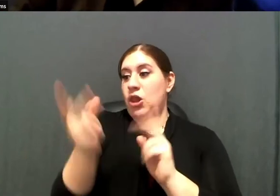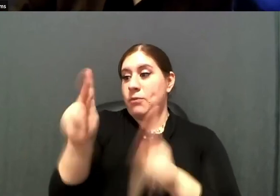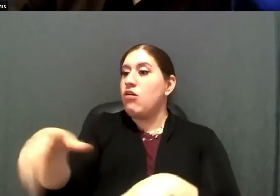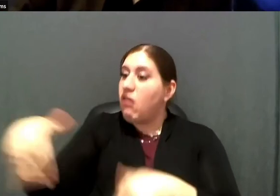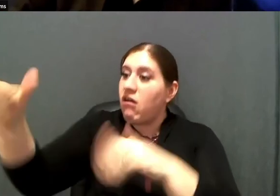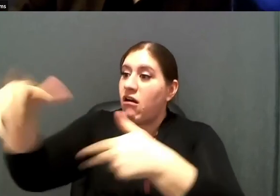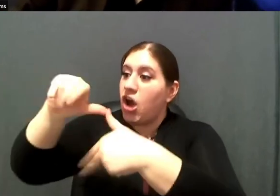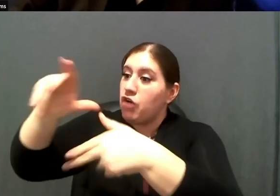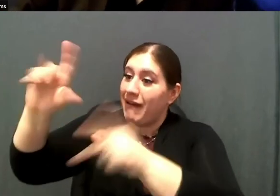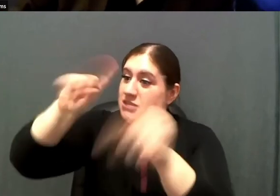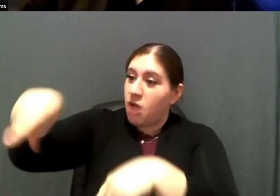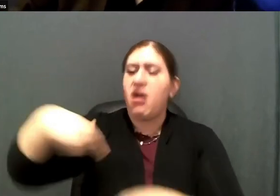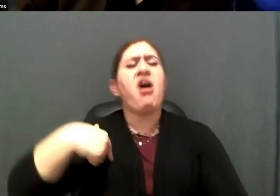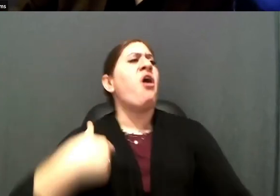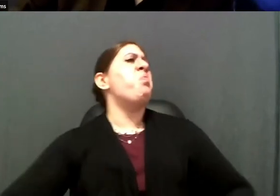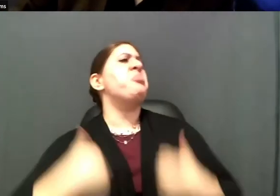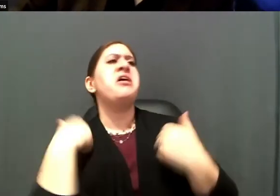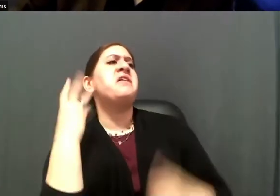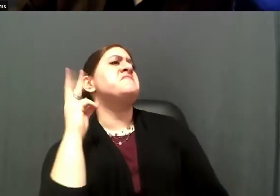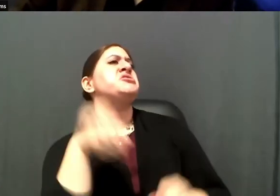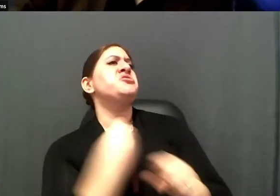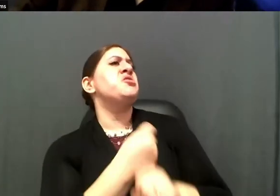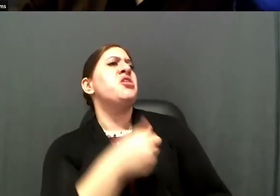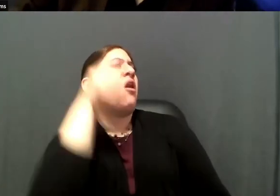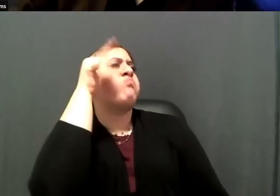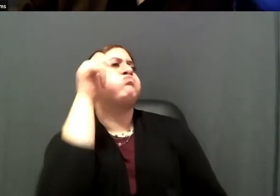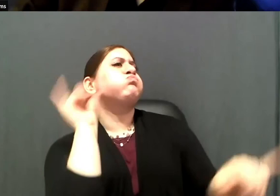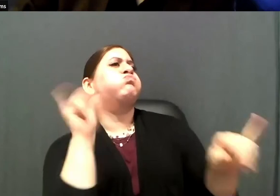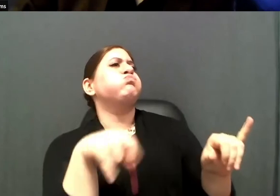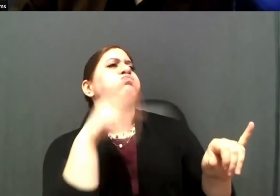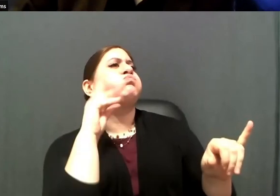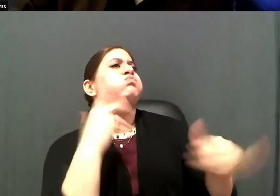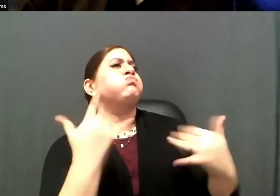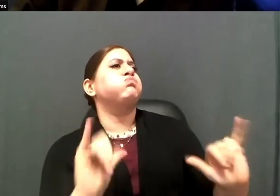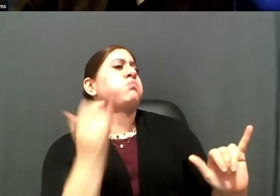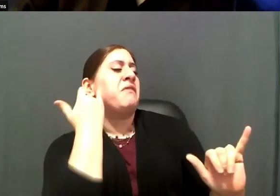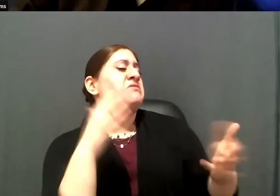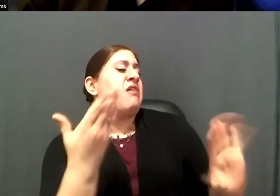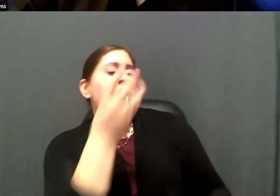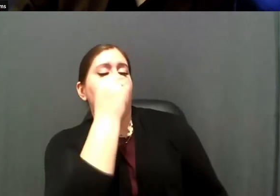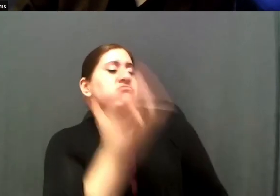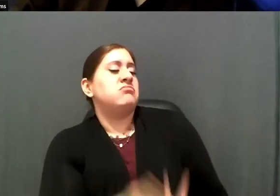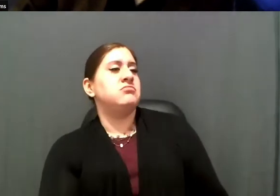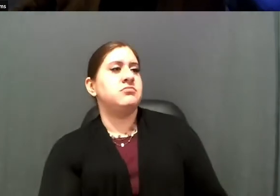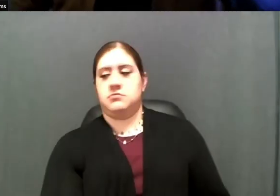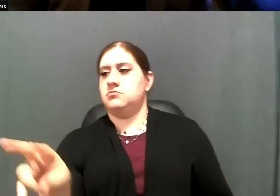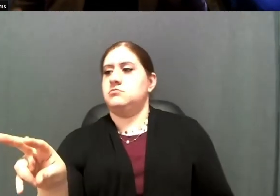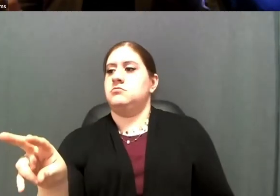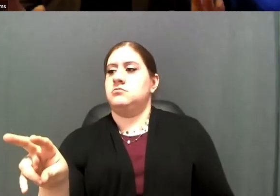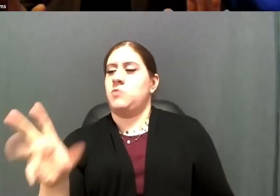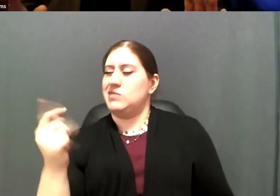when they say, you know what, I've lived here 60 years. I've been through every one of them. If I die, I guess it's my turn.